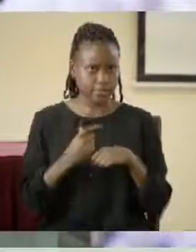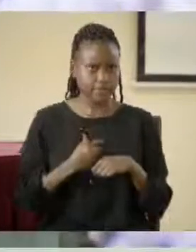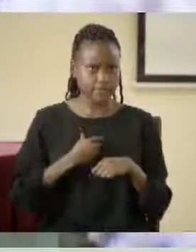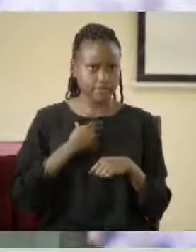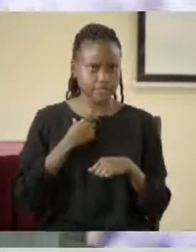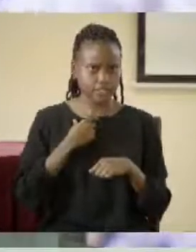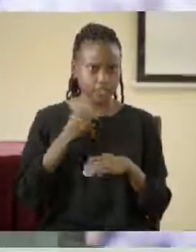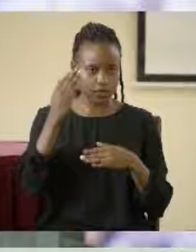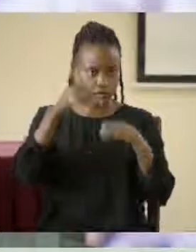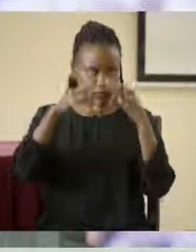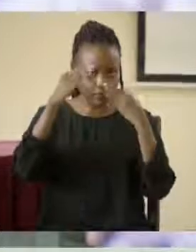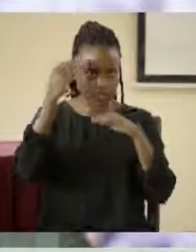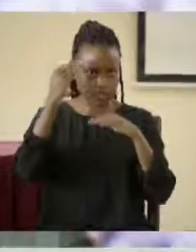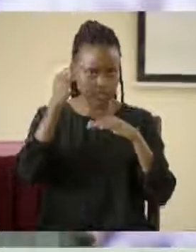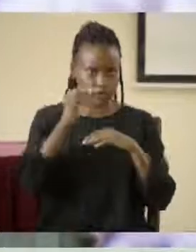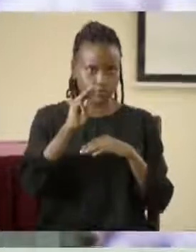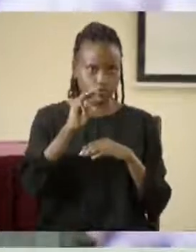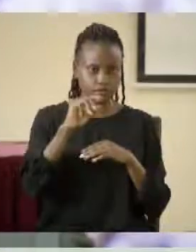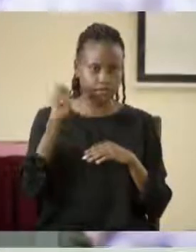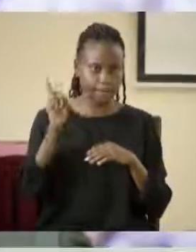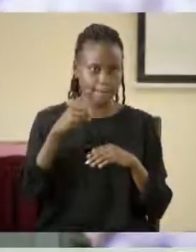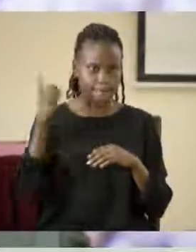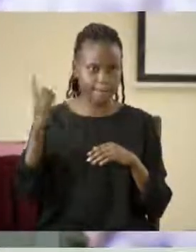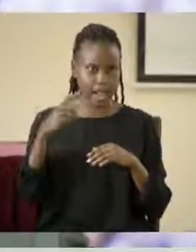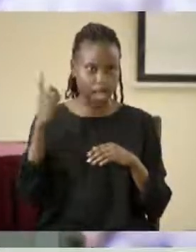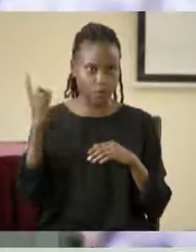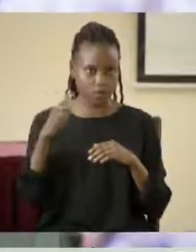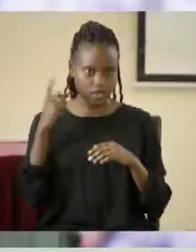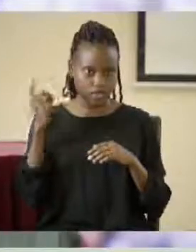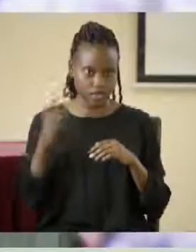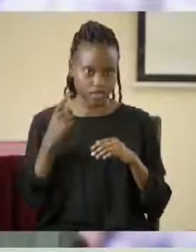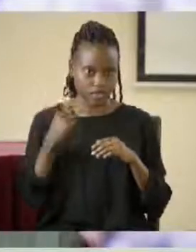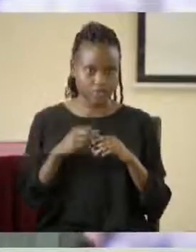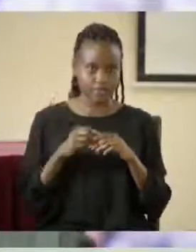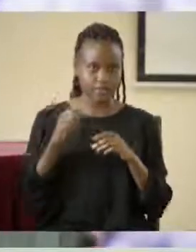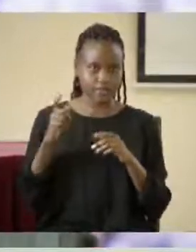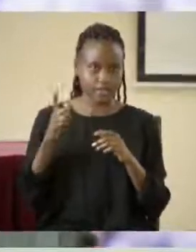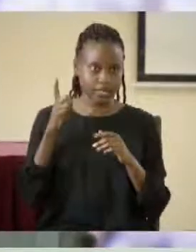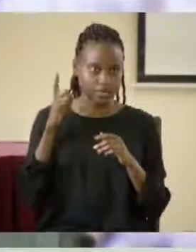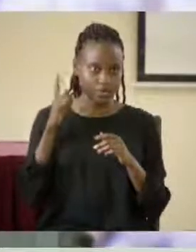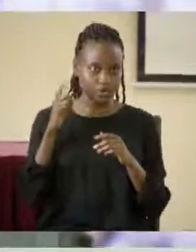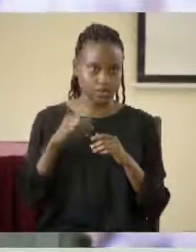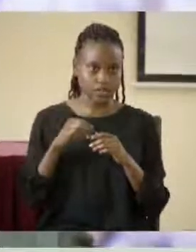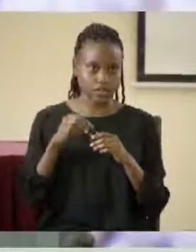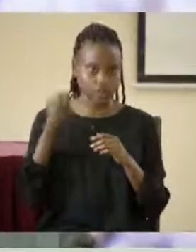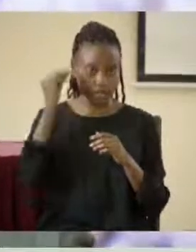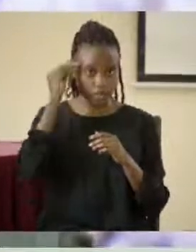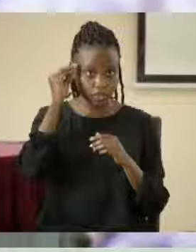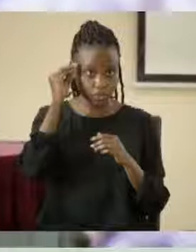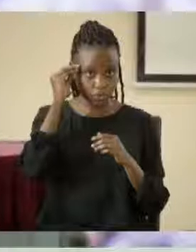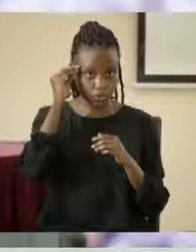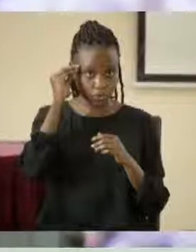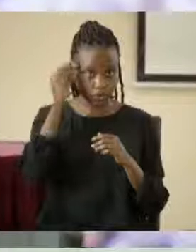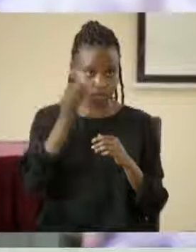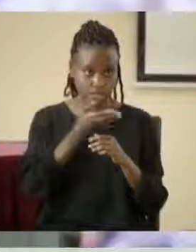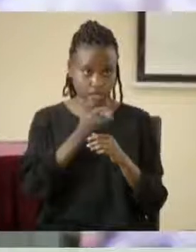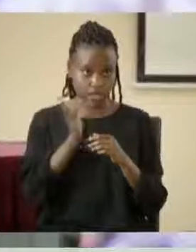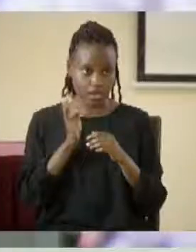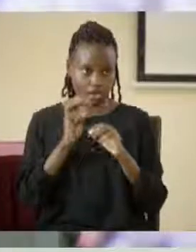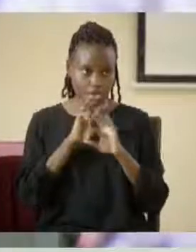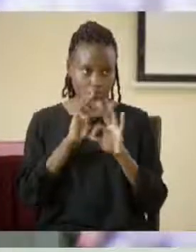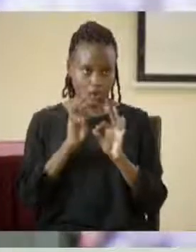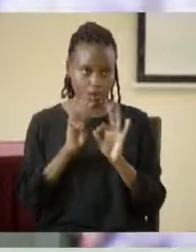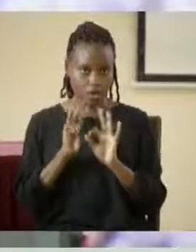University of Malawi Chancellor College legal clinics. They have very vibrant